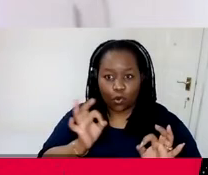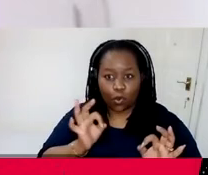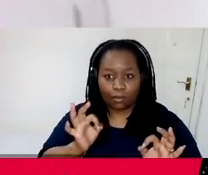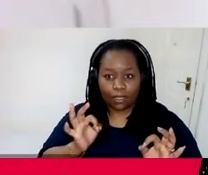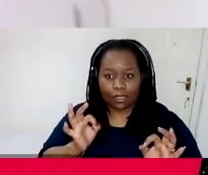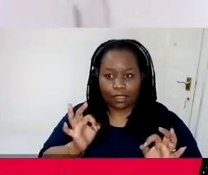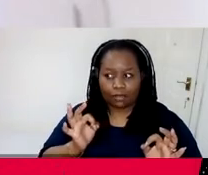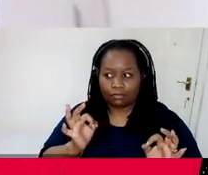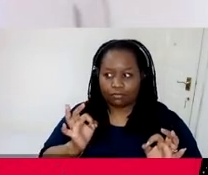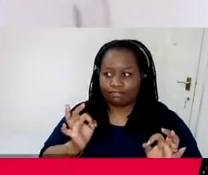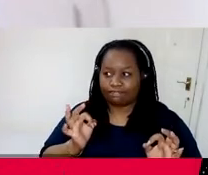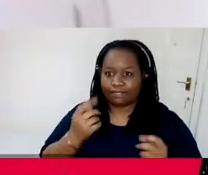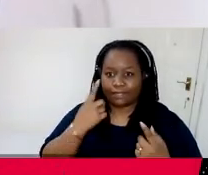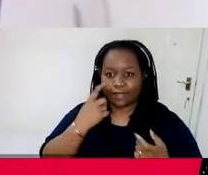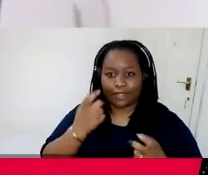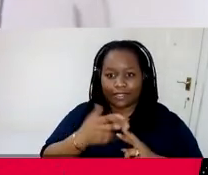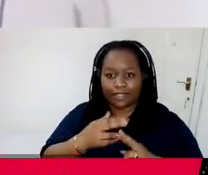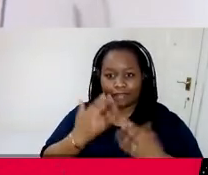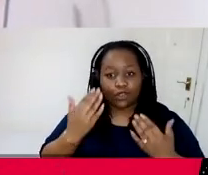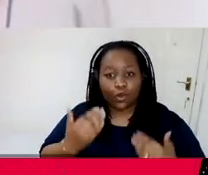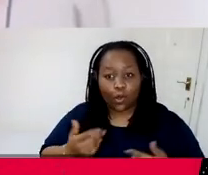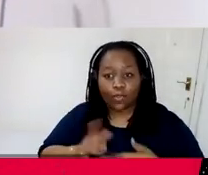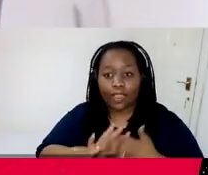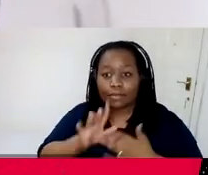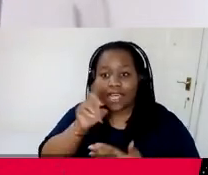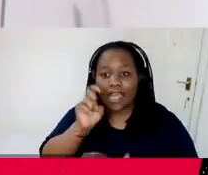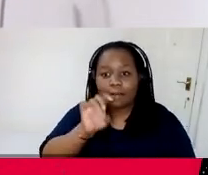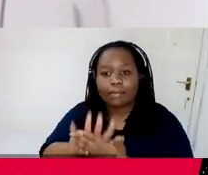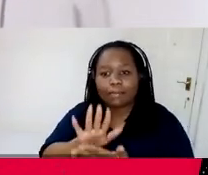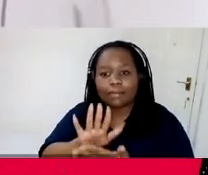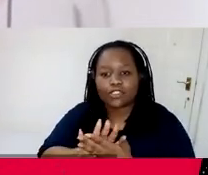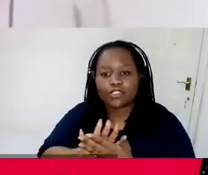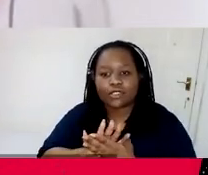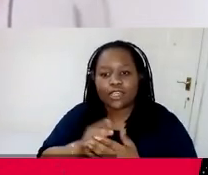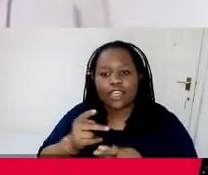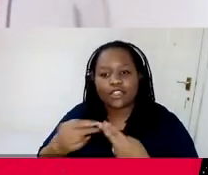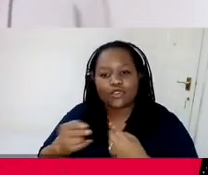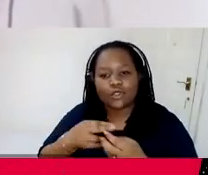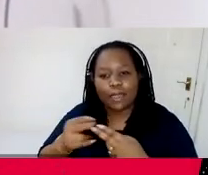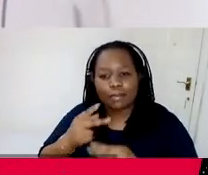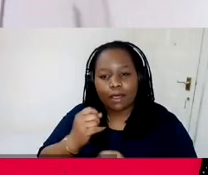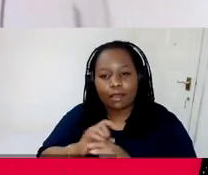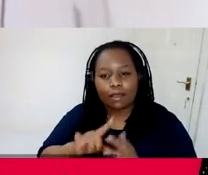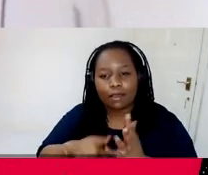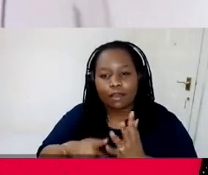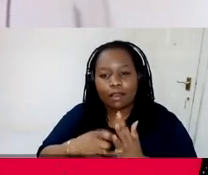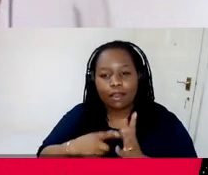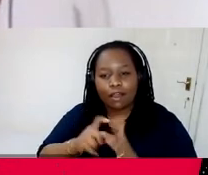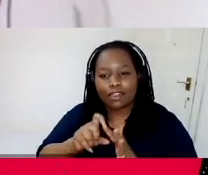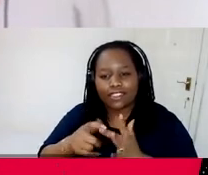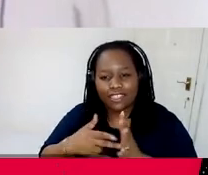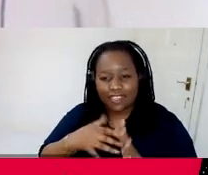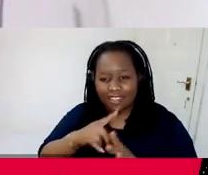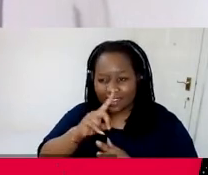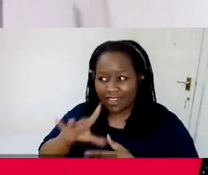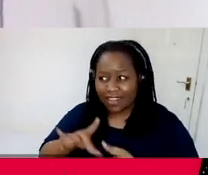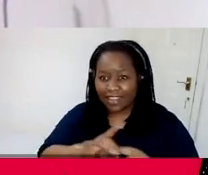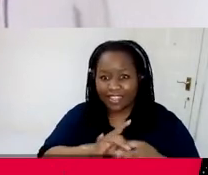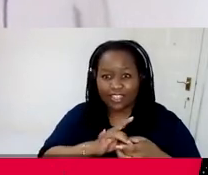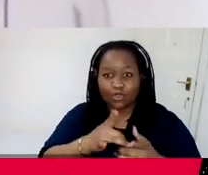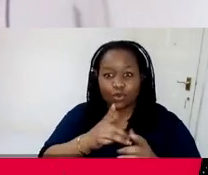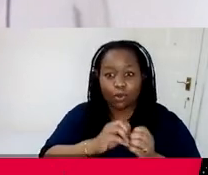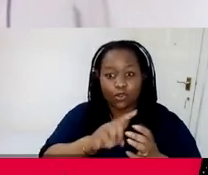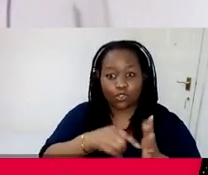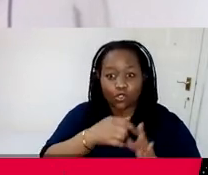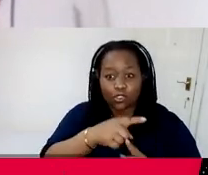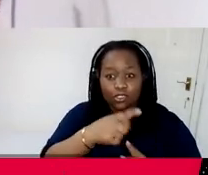was Foreign Secretary about the granting of arms export licenses. So you then need to, it's one thing to have the information, but then what are you going to do with it? So